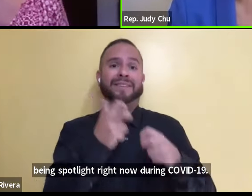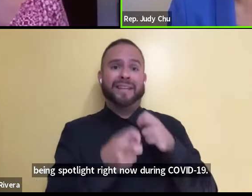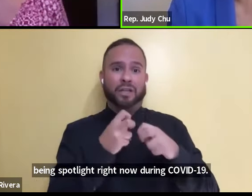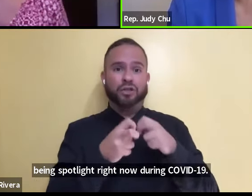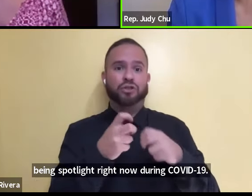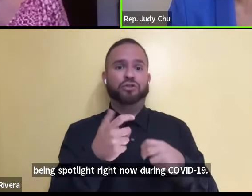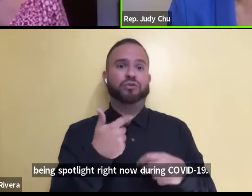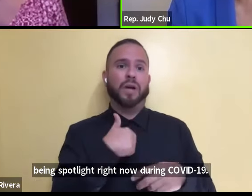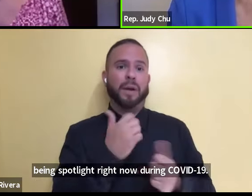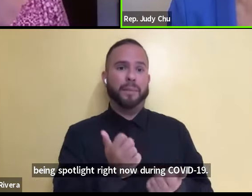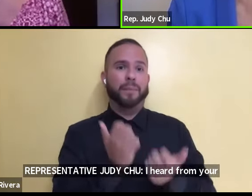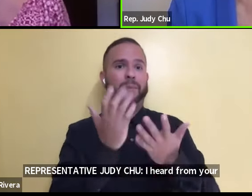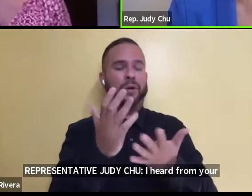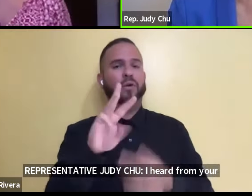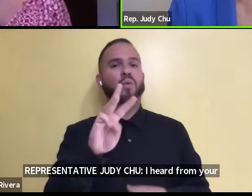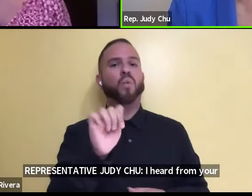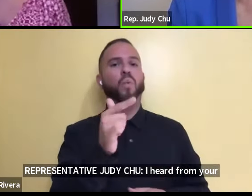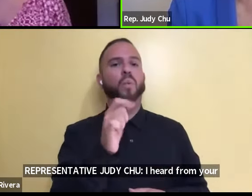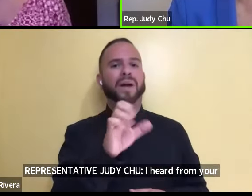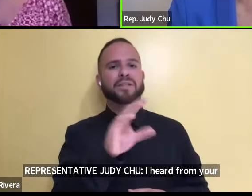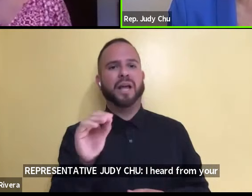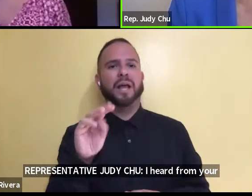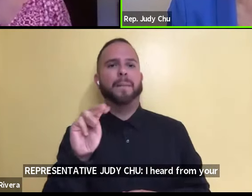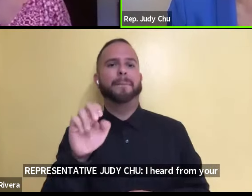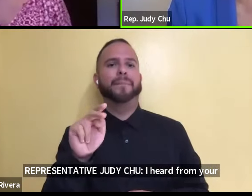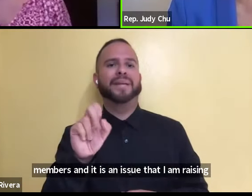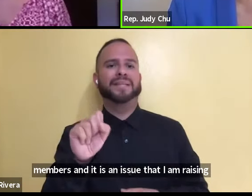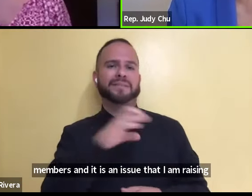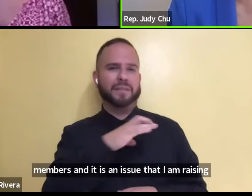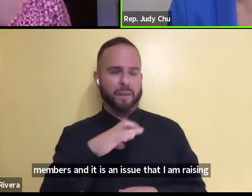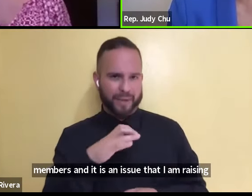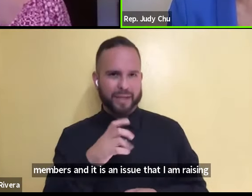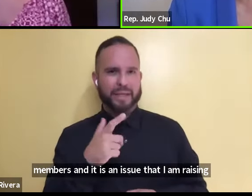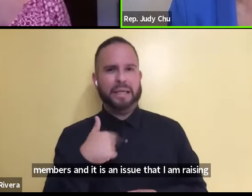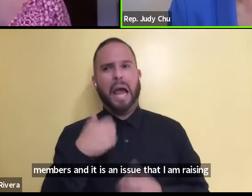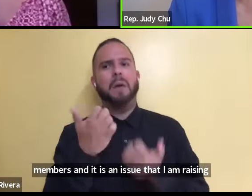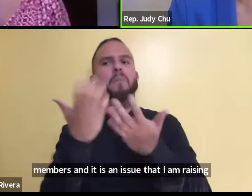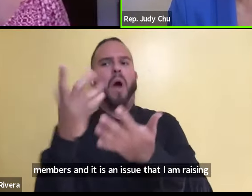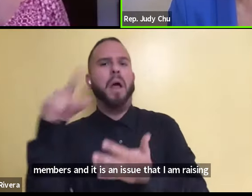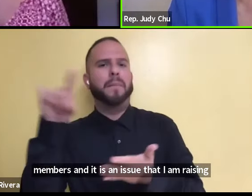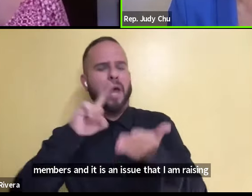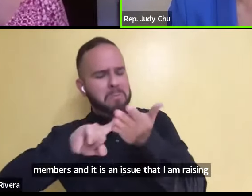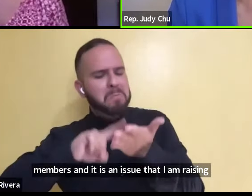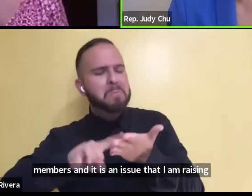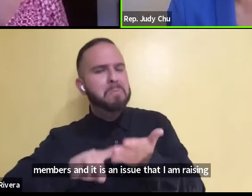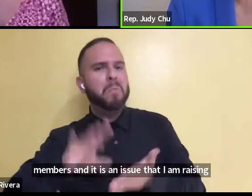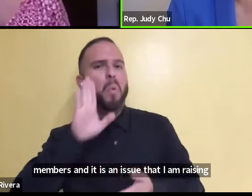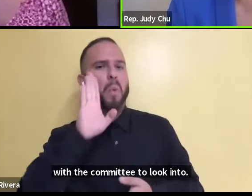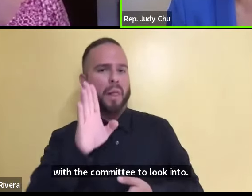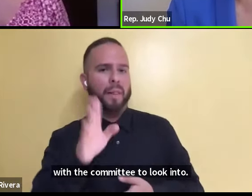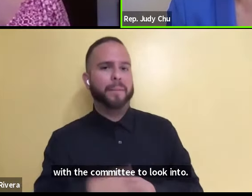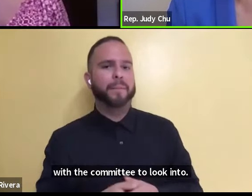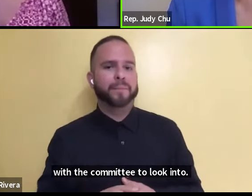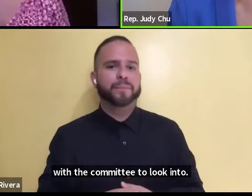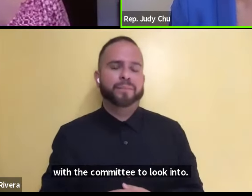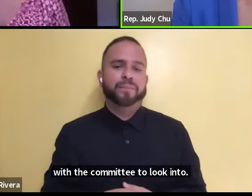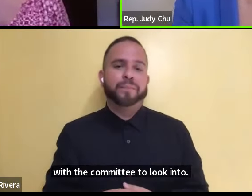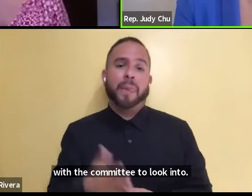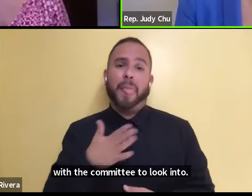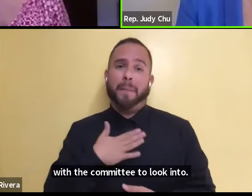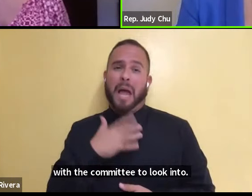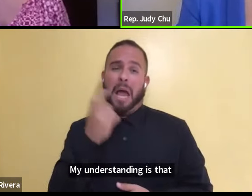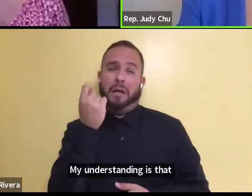with the Ways and Means Committee to look into. My understanding is that the California